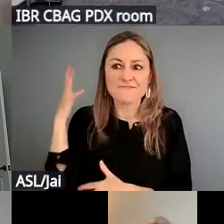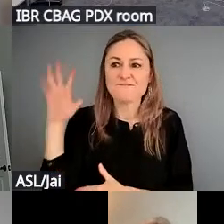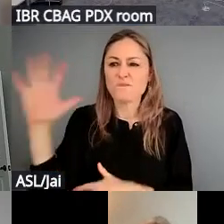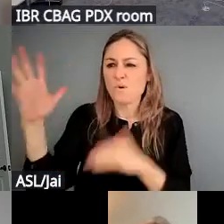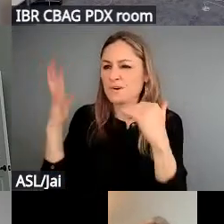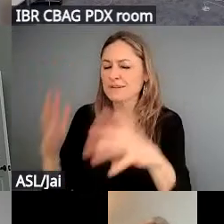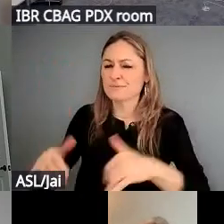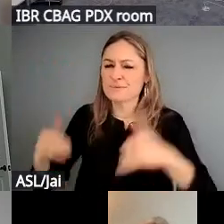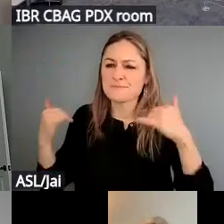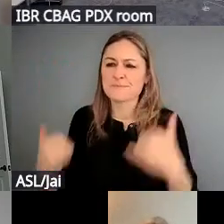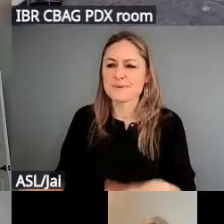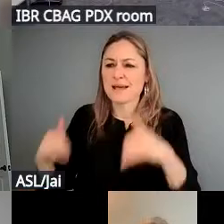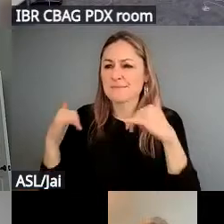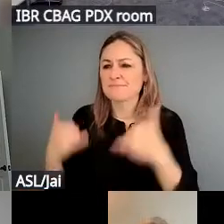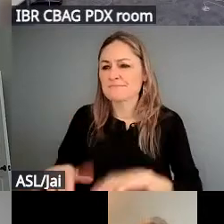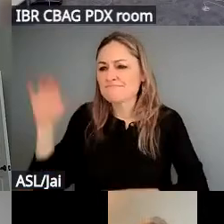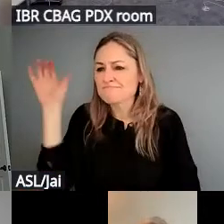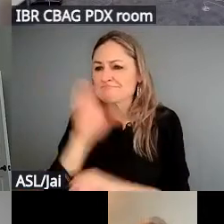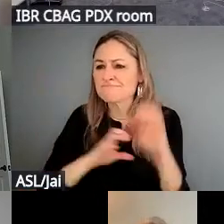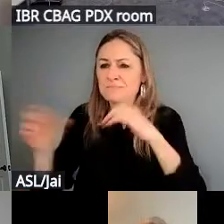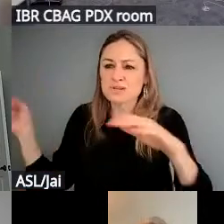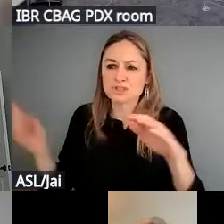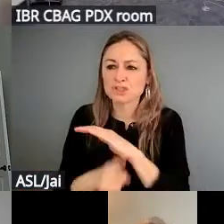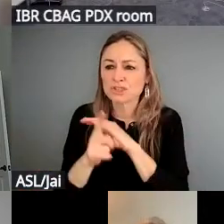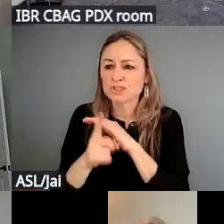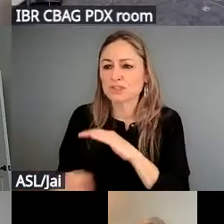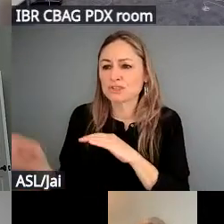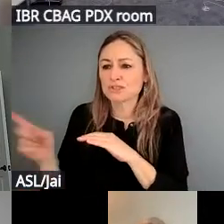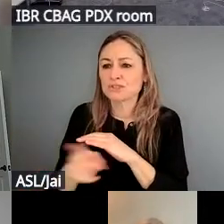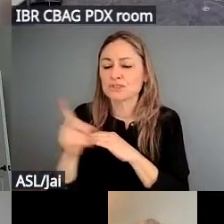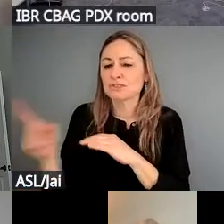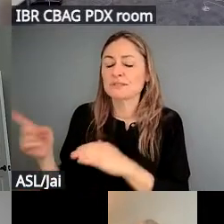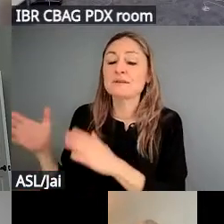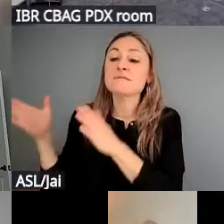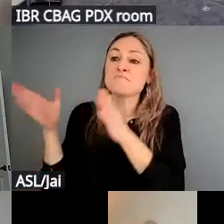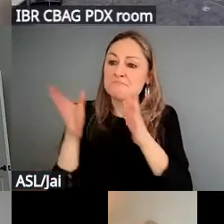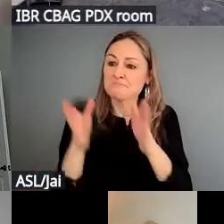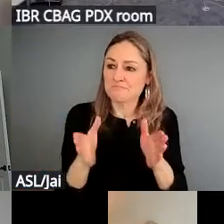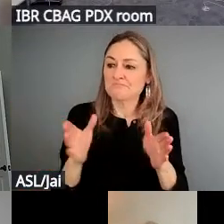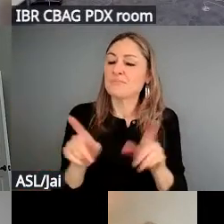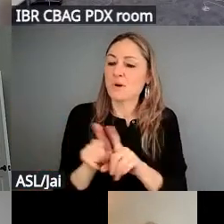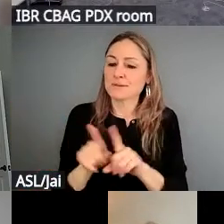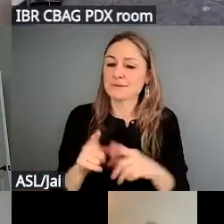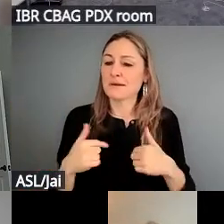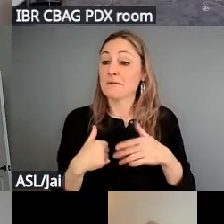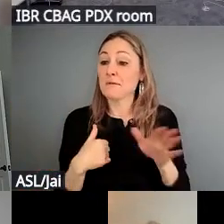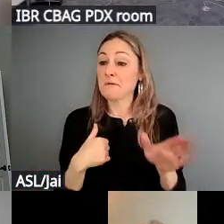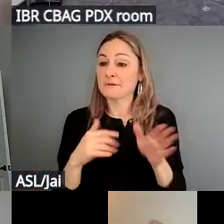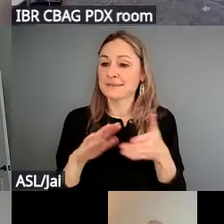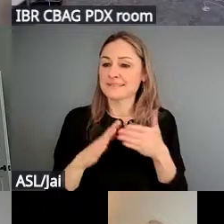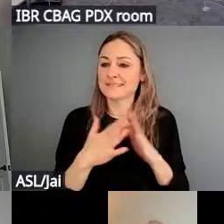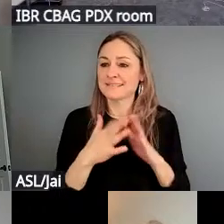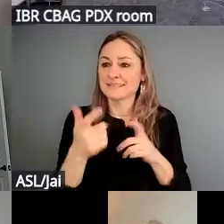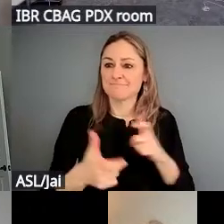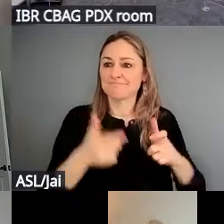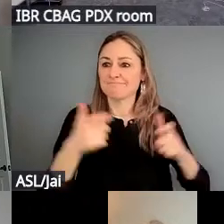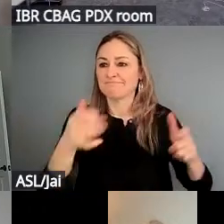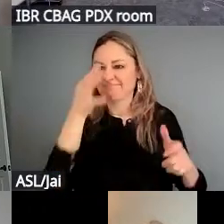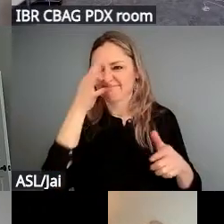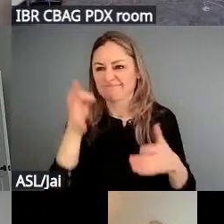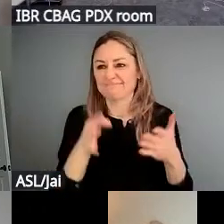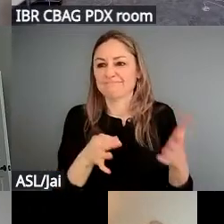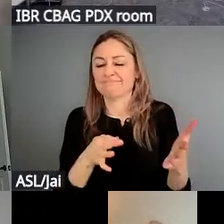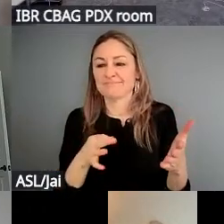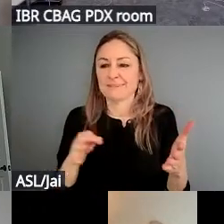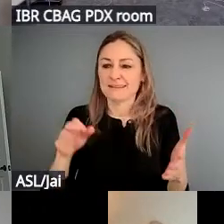and go explore and have fun and feel like it was an adventure. But we also had the amenities of a large city nearby, the Portland